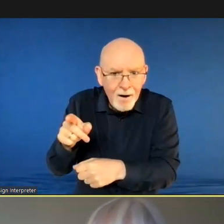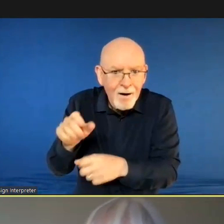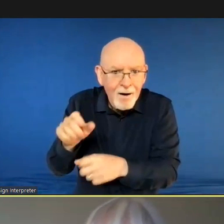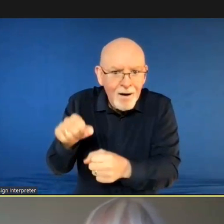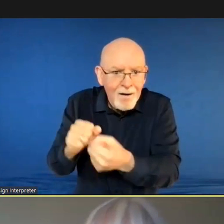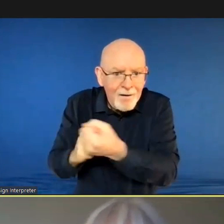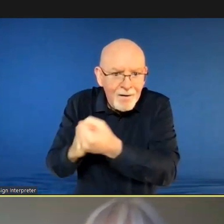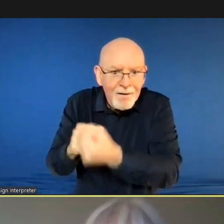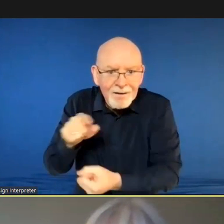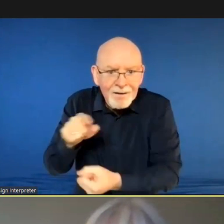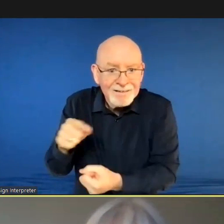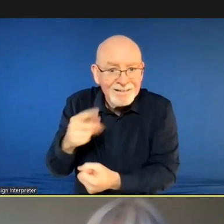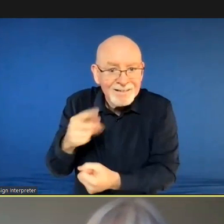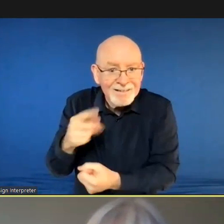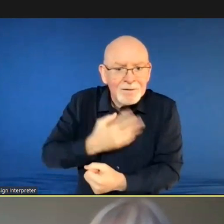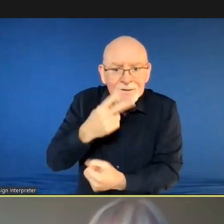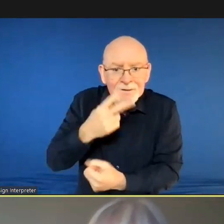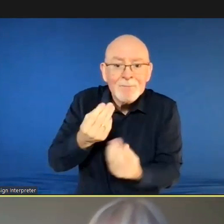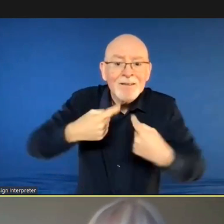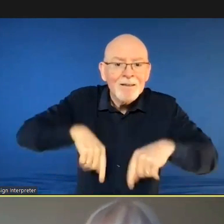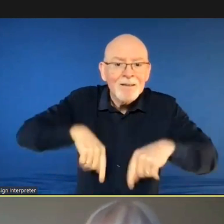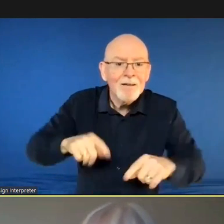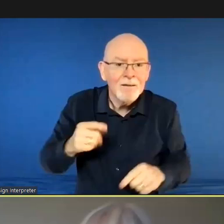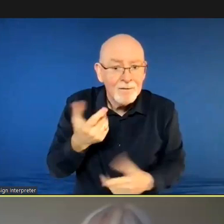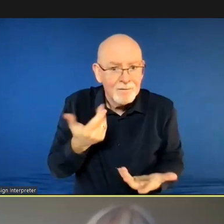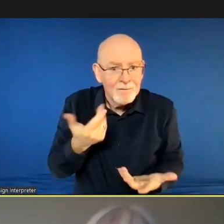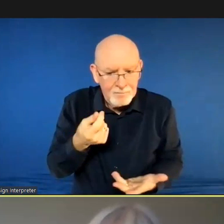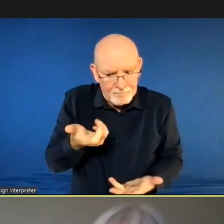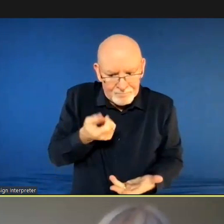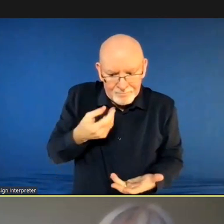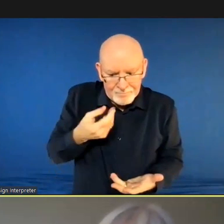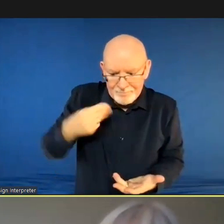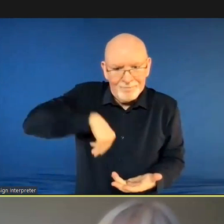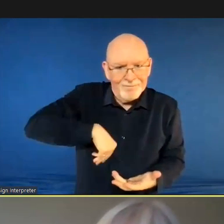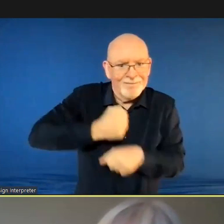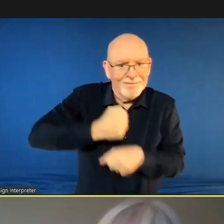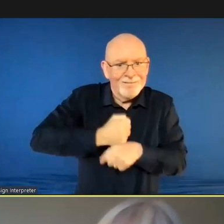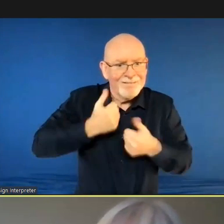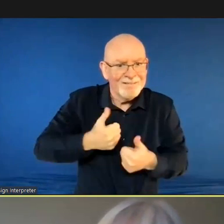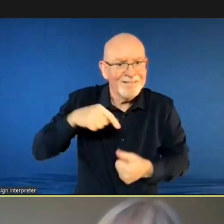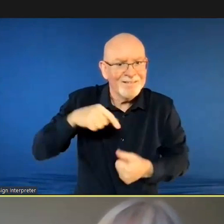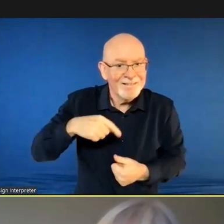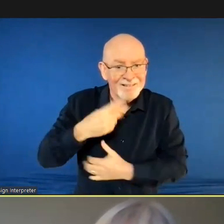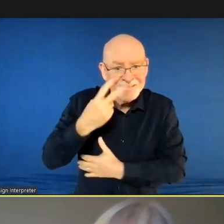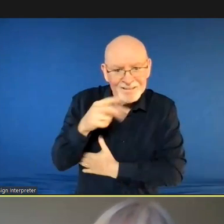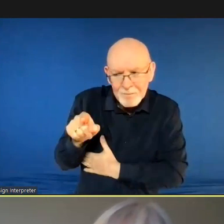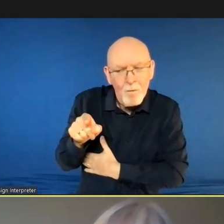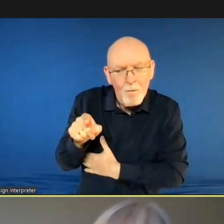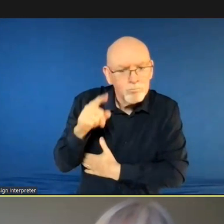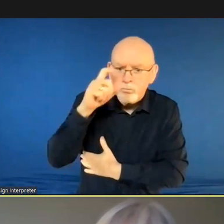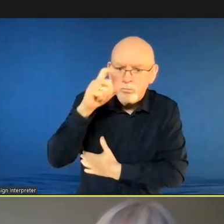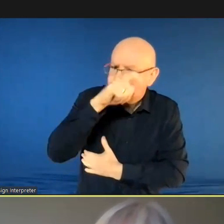an extremely difficult challenge, and indeed rightly so. So what we also try to do